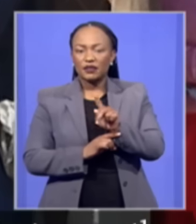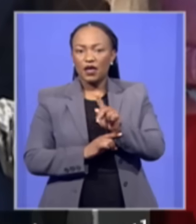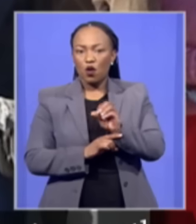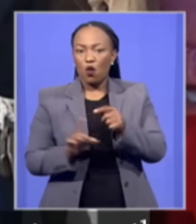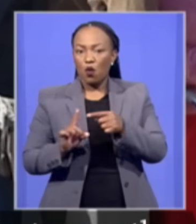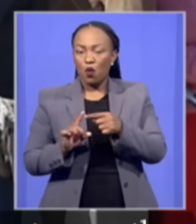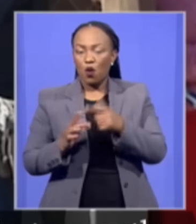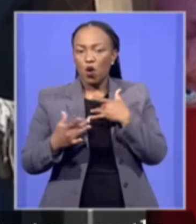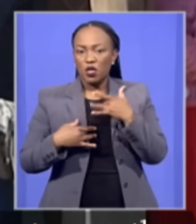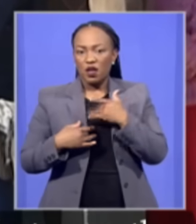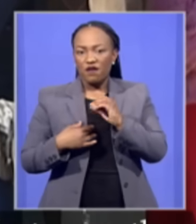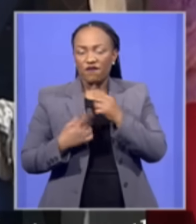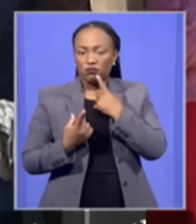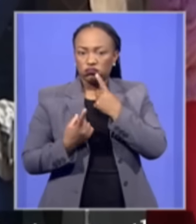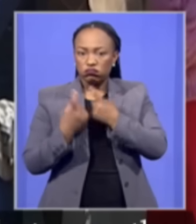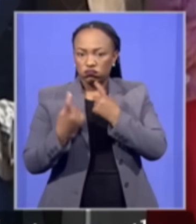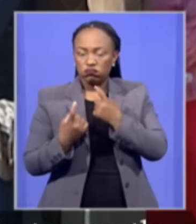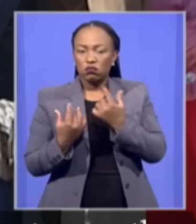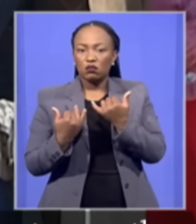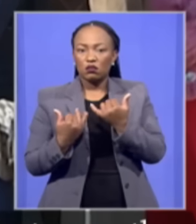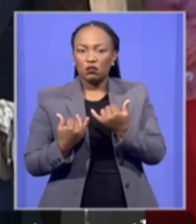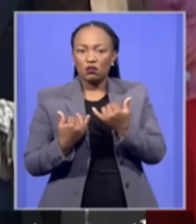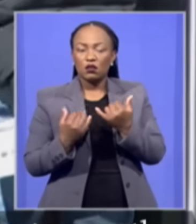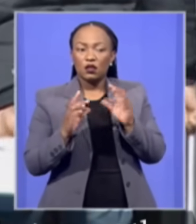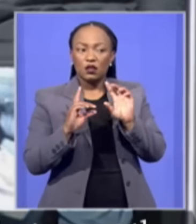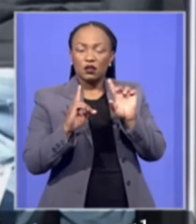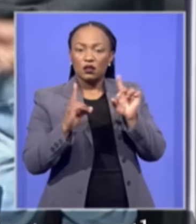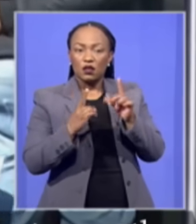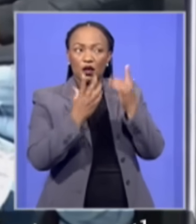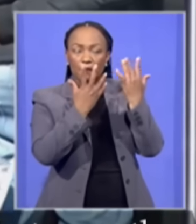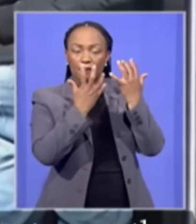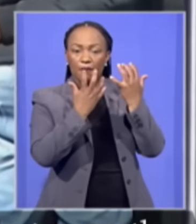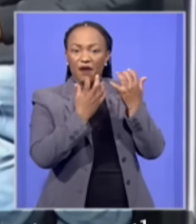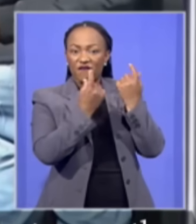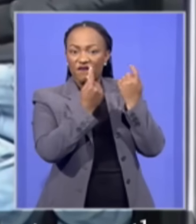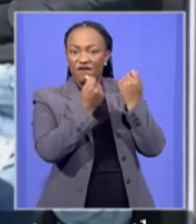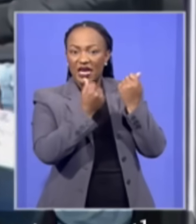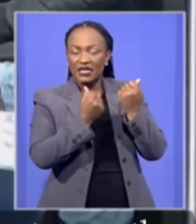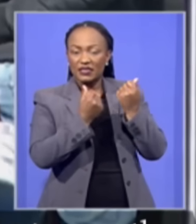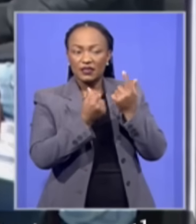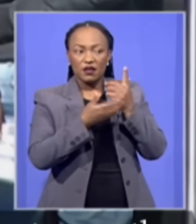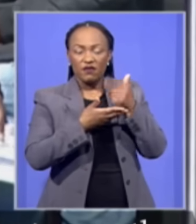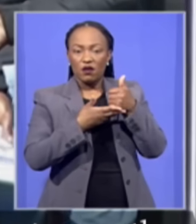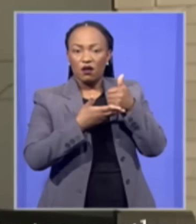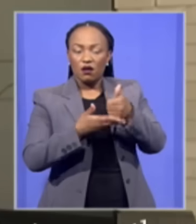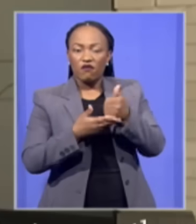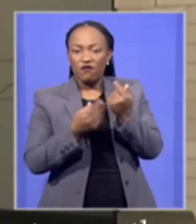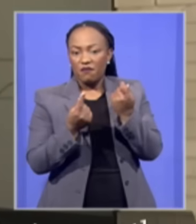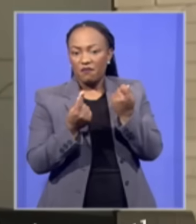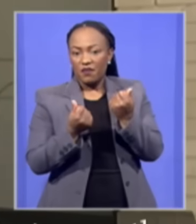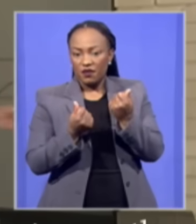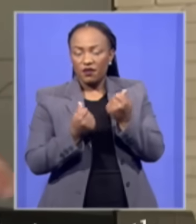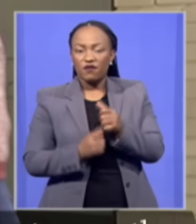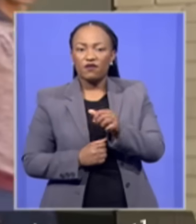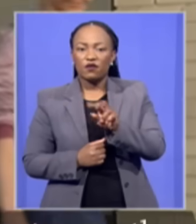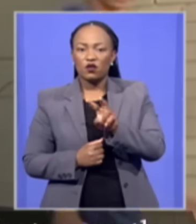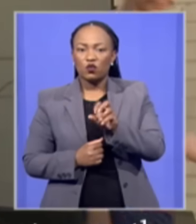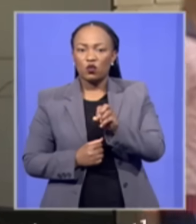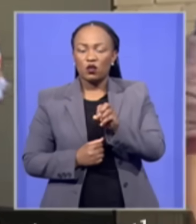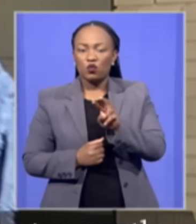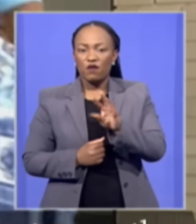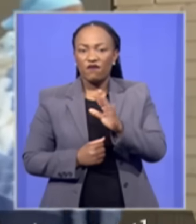mabapi le dipehelo tse behilweng ke lefapha la naha la ditjhelete ka dithuso tsa ditjhelete tsa mmuso tsa selemo sa